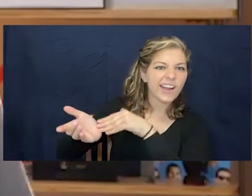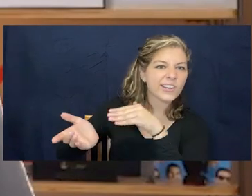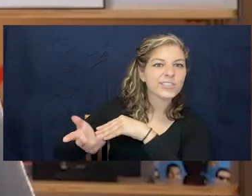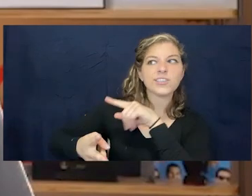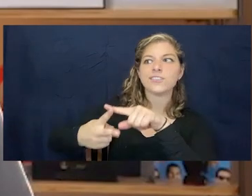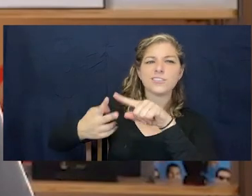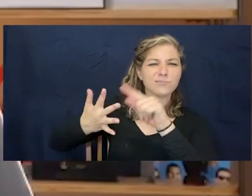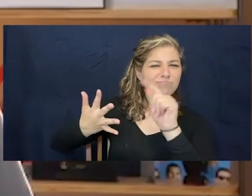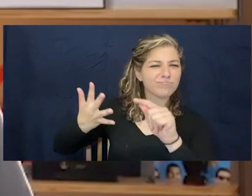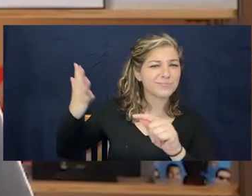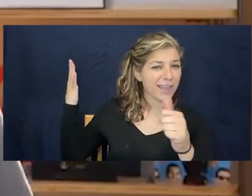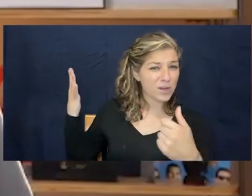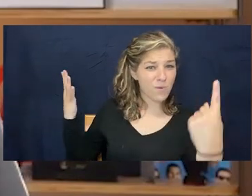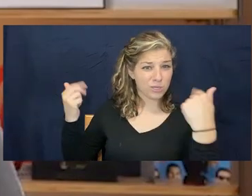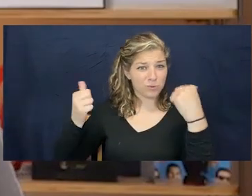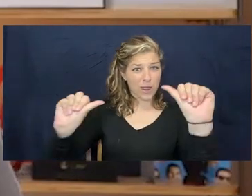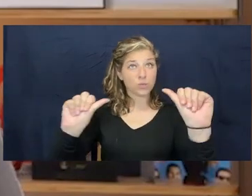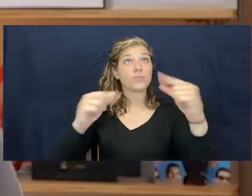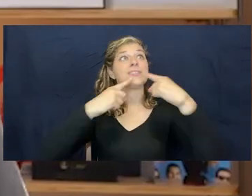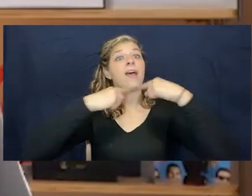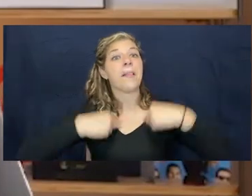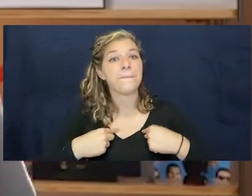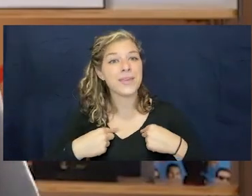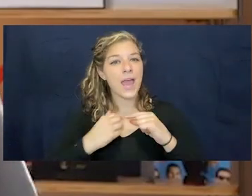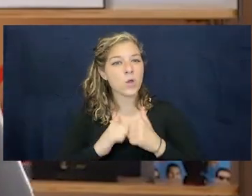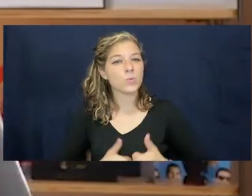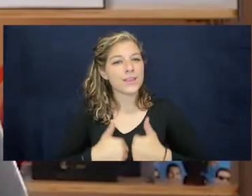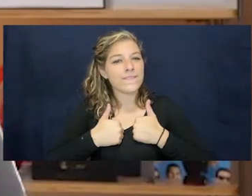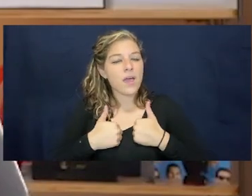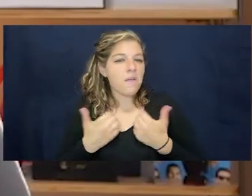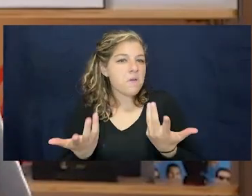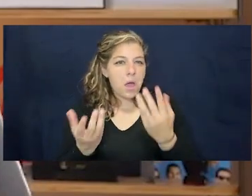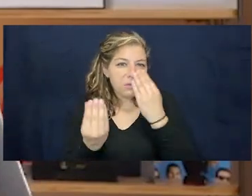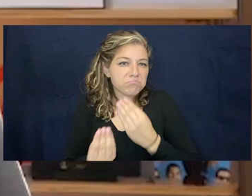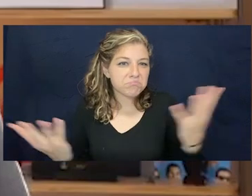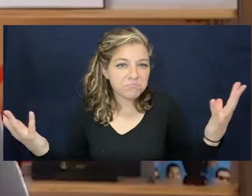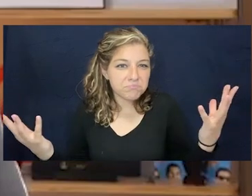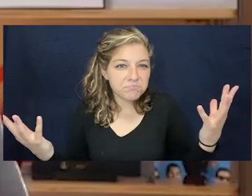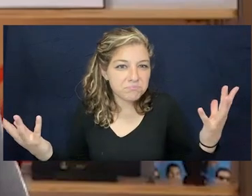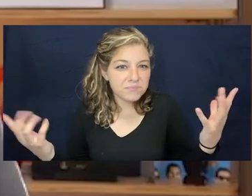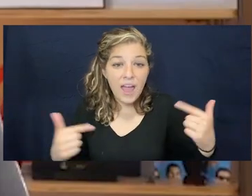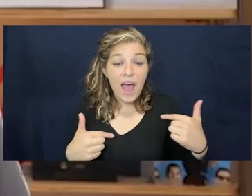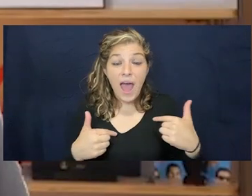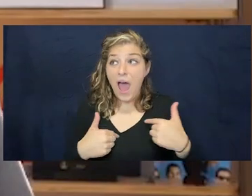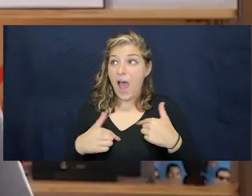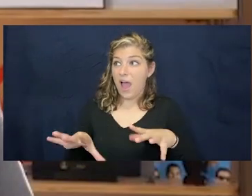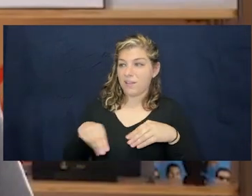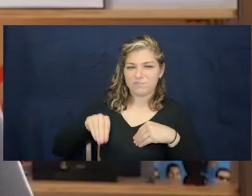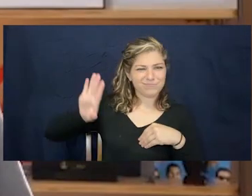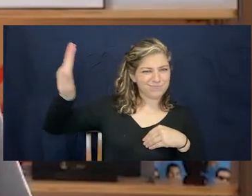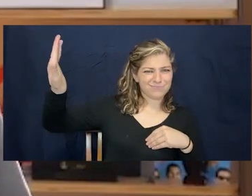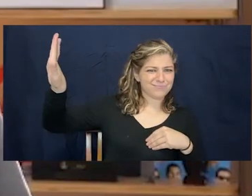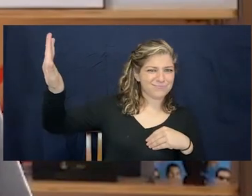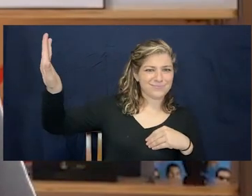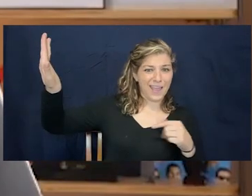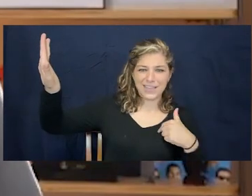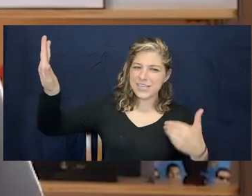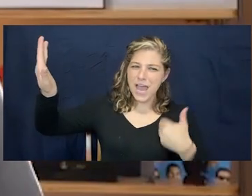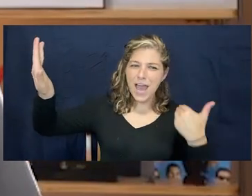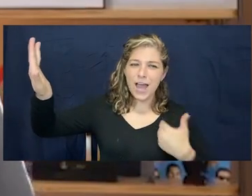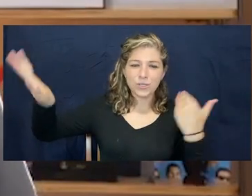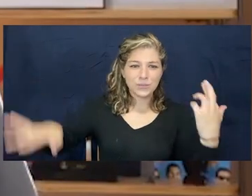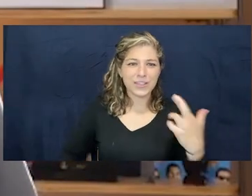necessarily wait for others, whether it be doctors or anybody who is trying to tell me how to live my